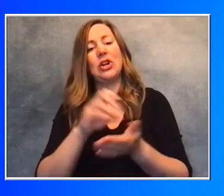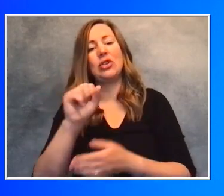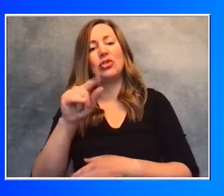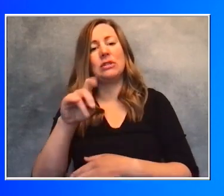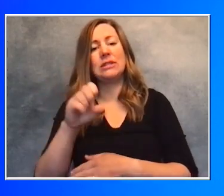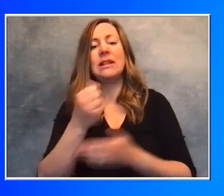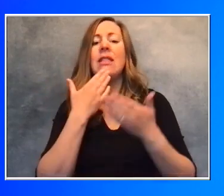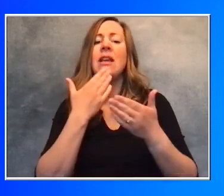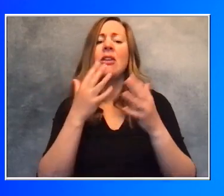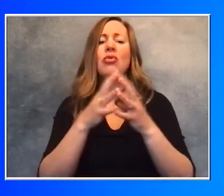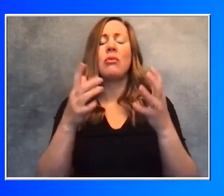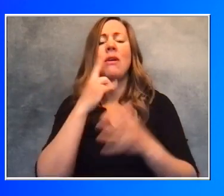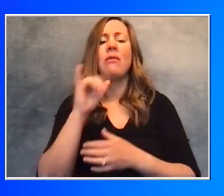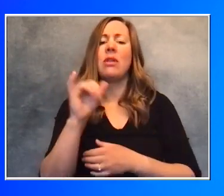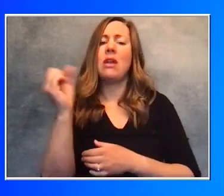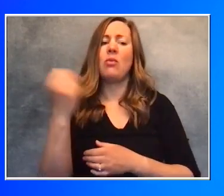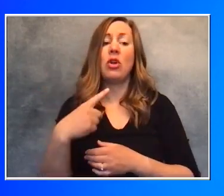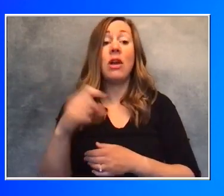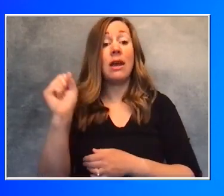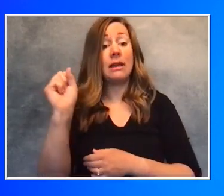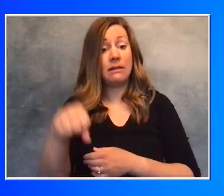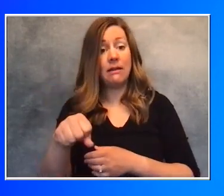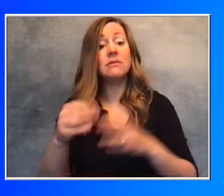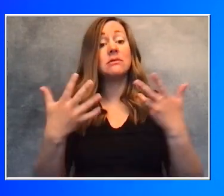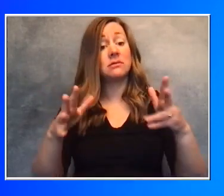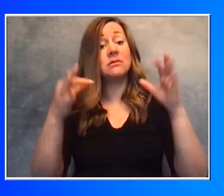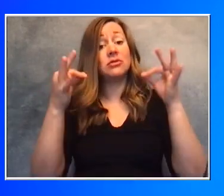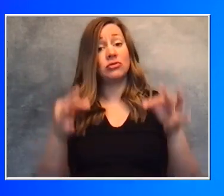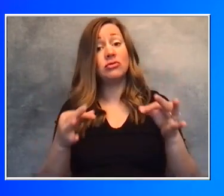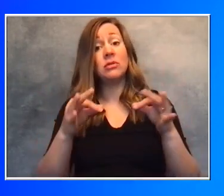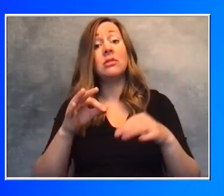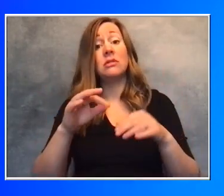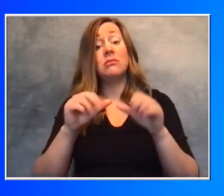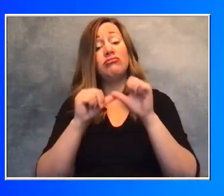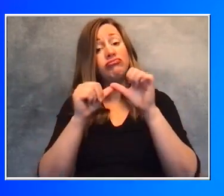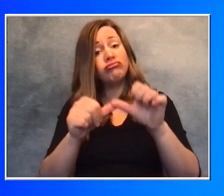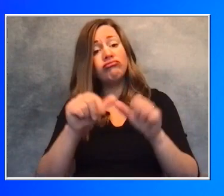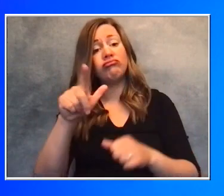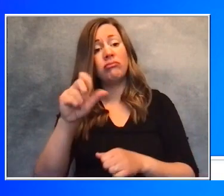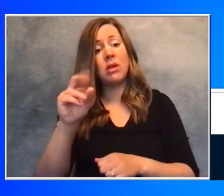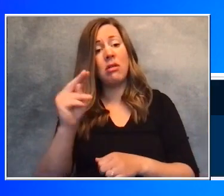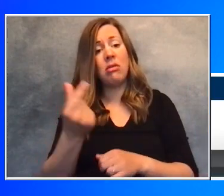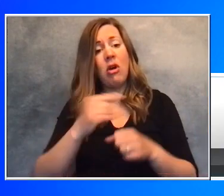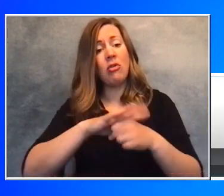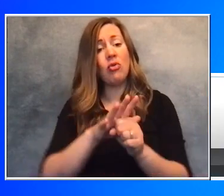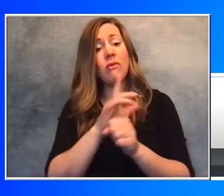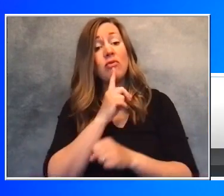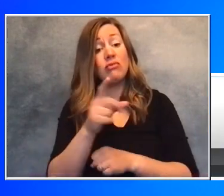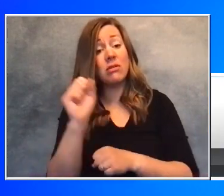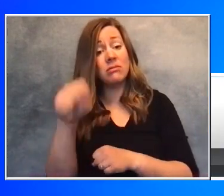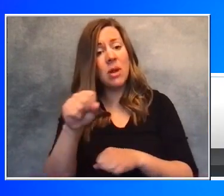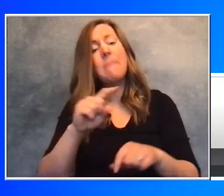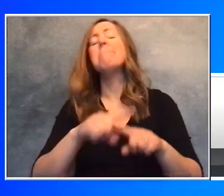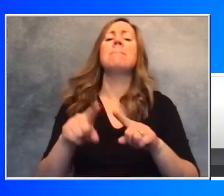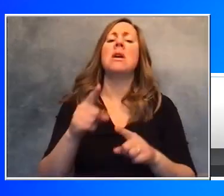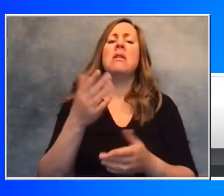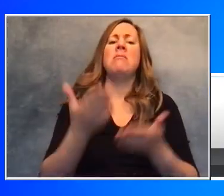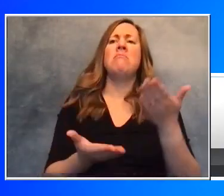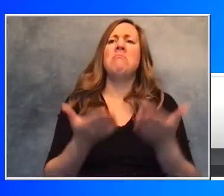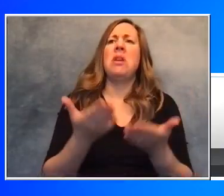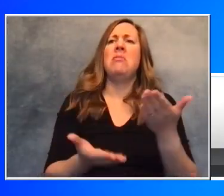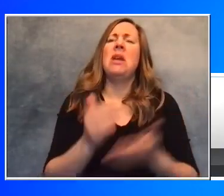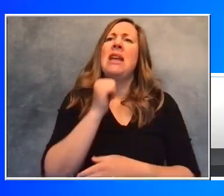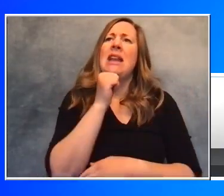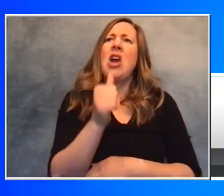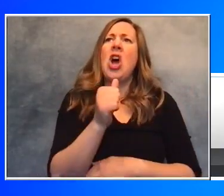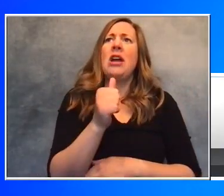question. Yes, we have determined that long COVID is real. But long COVID might not be one thing. With really